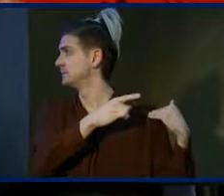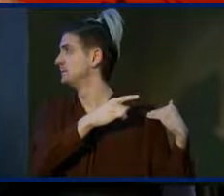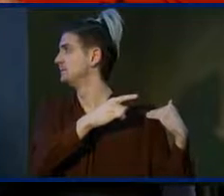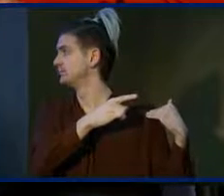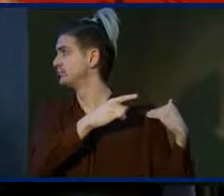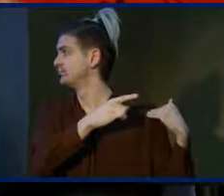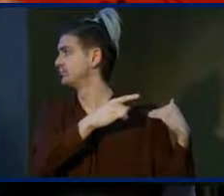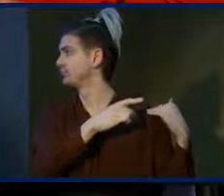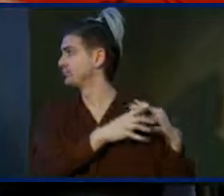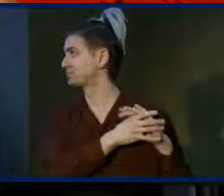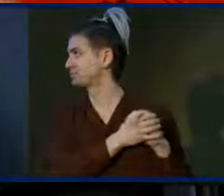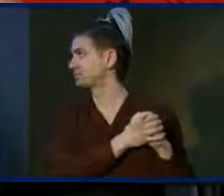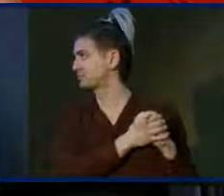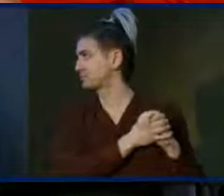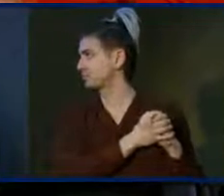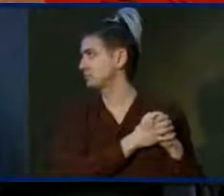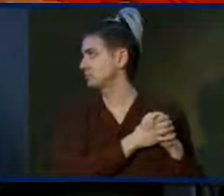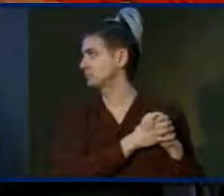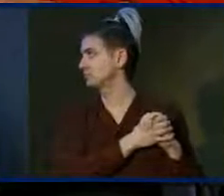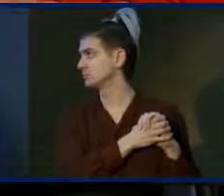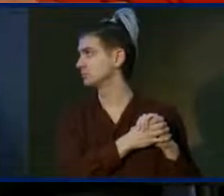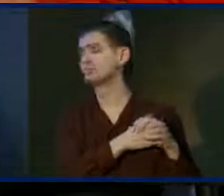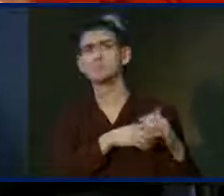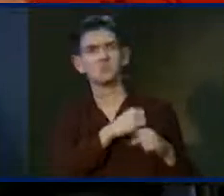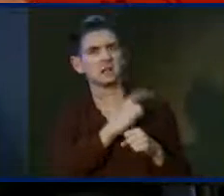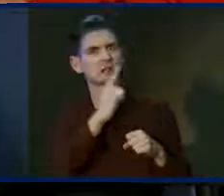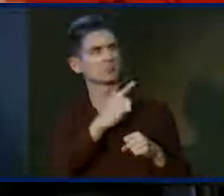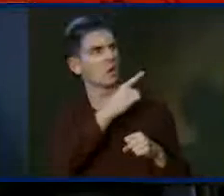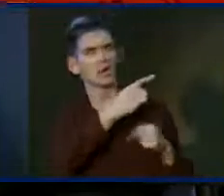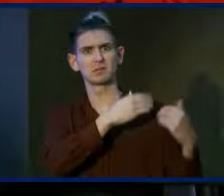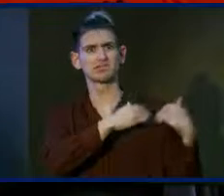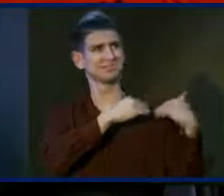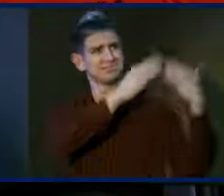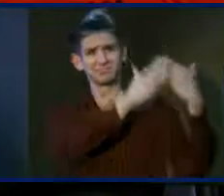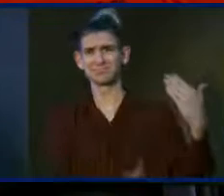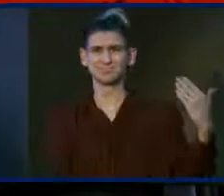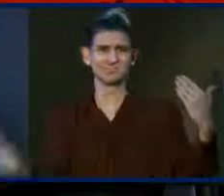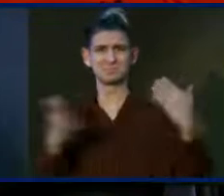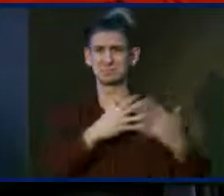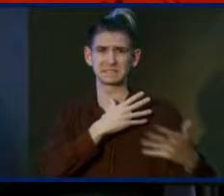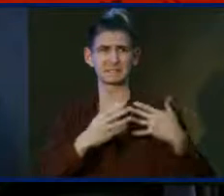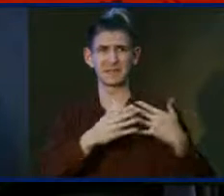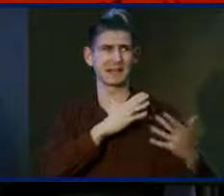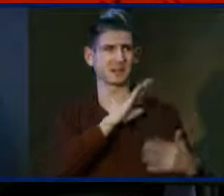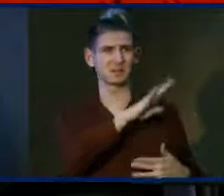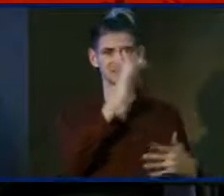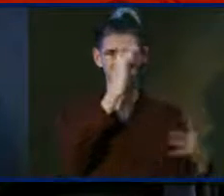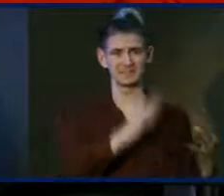we need to keep their feet to the fire, is really what it boils down to. And